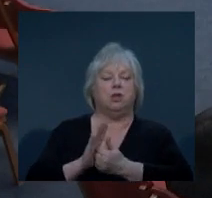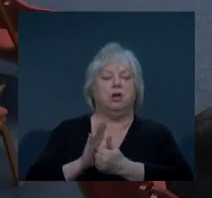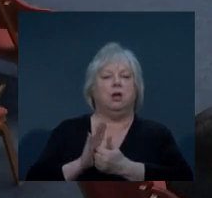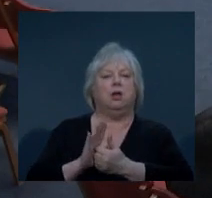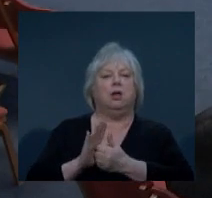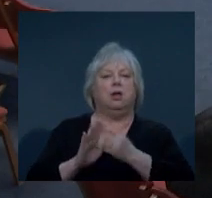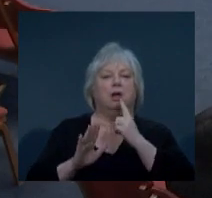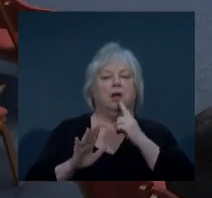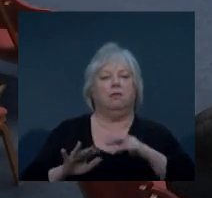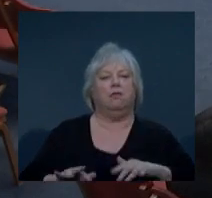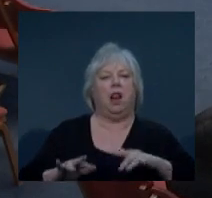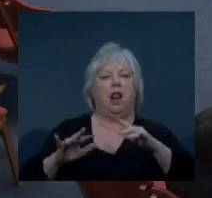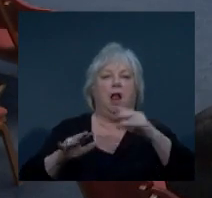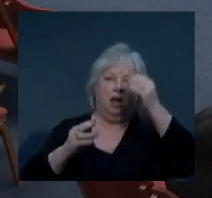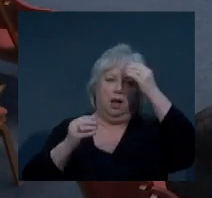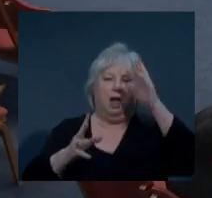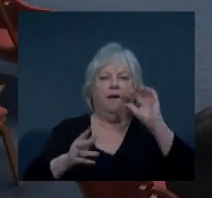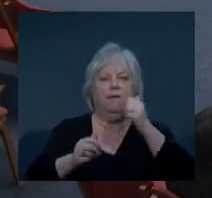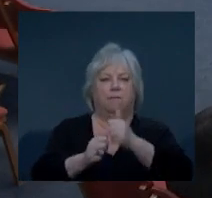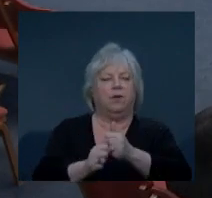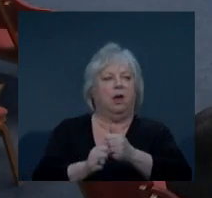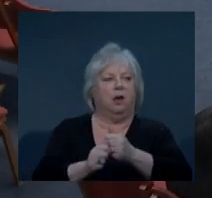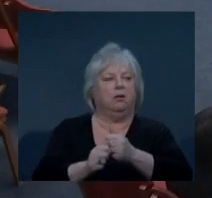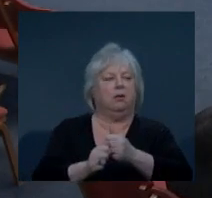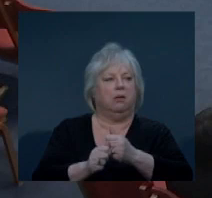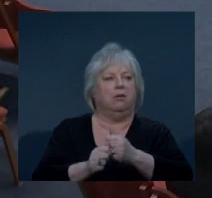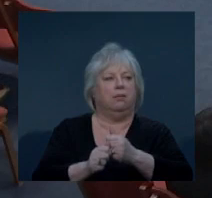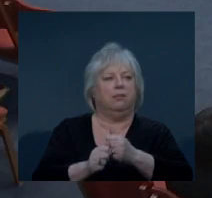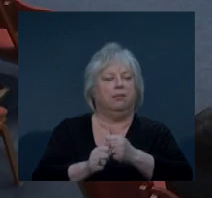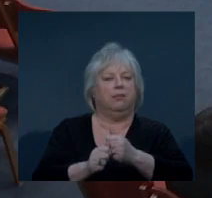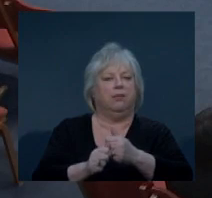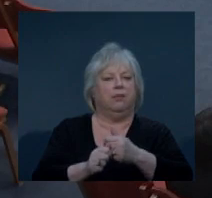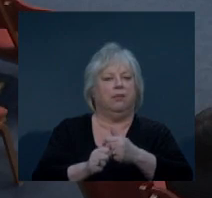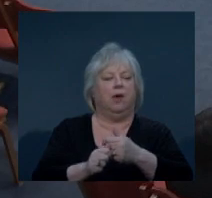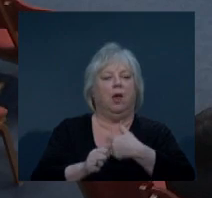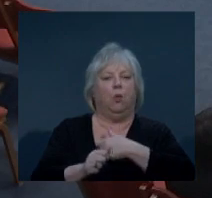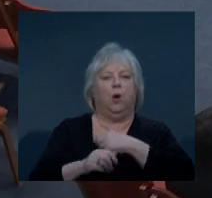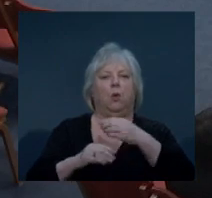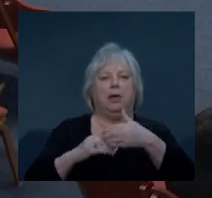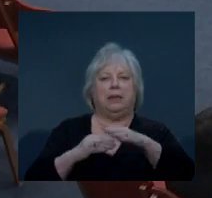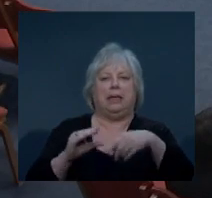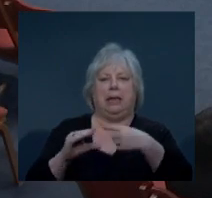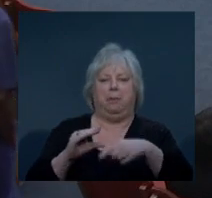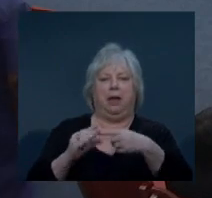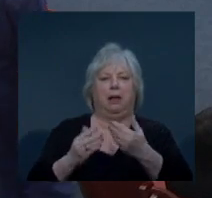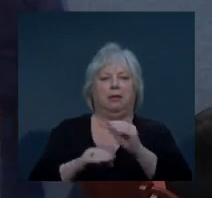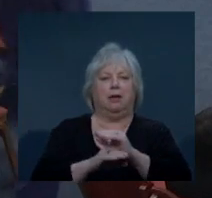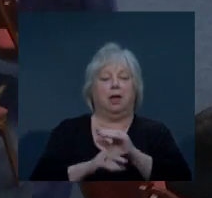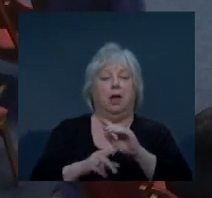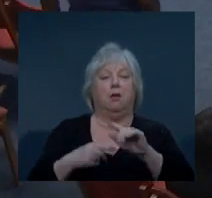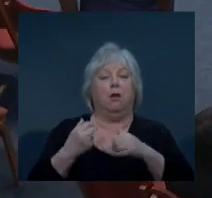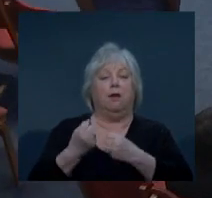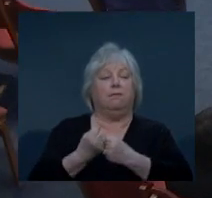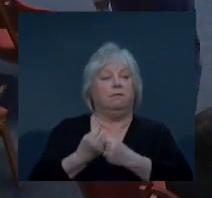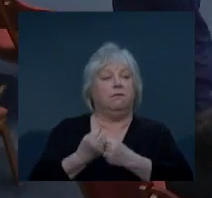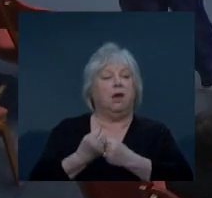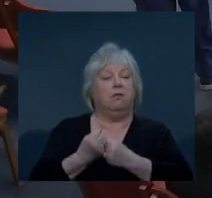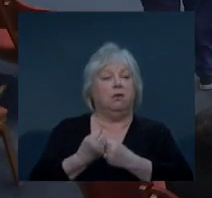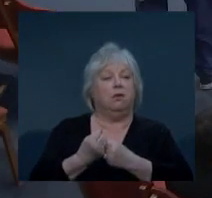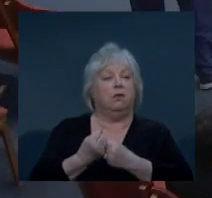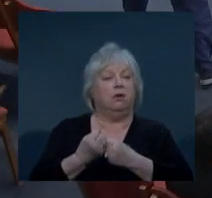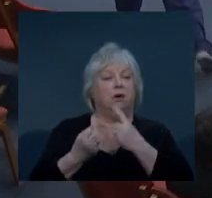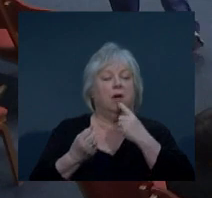a flood update. We will get that emailed to you tonight. All those in favor